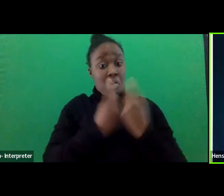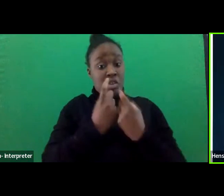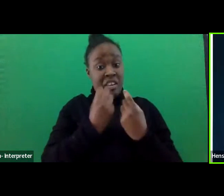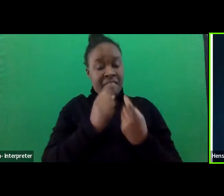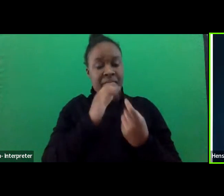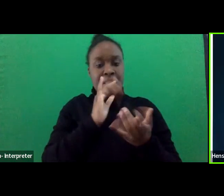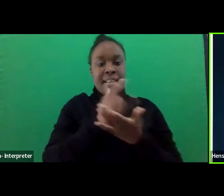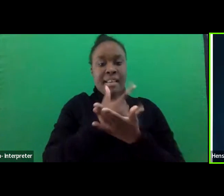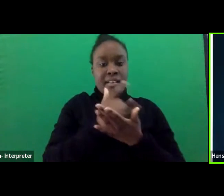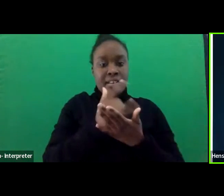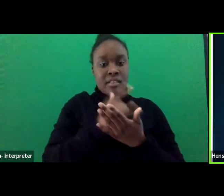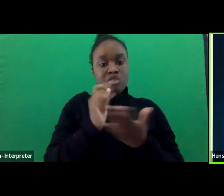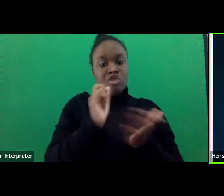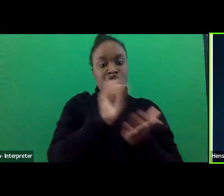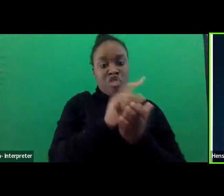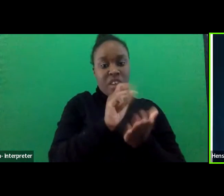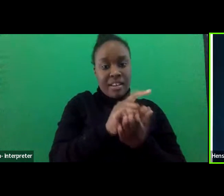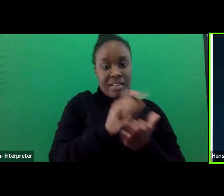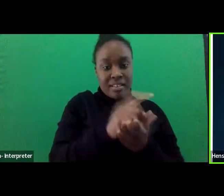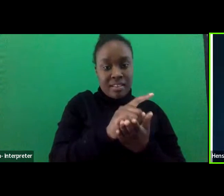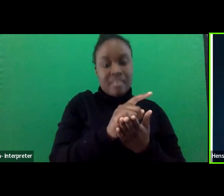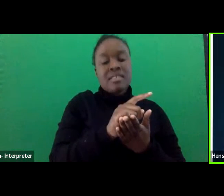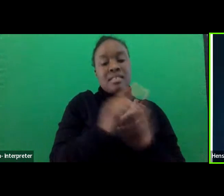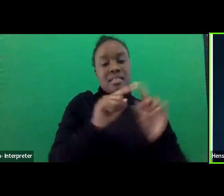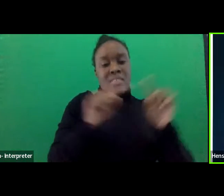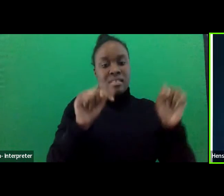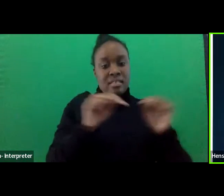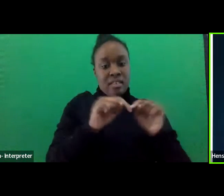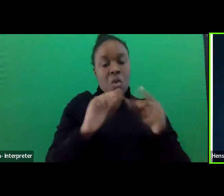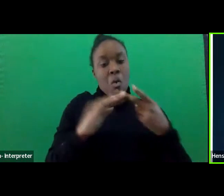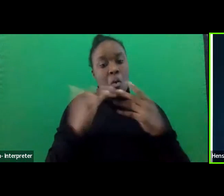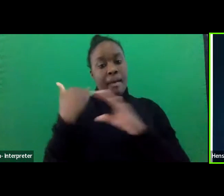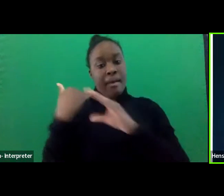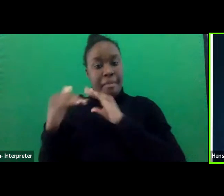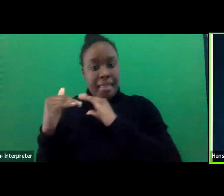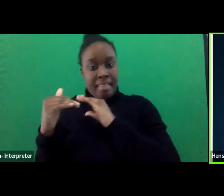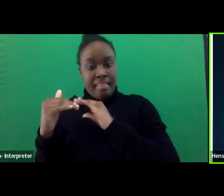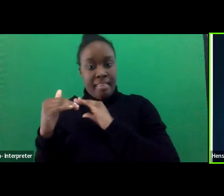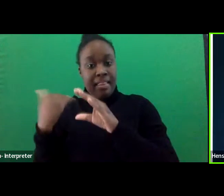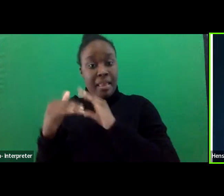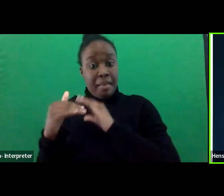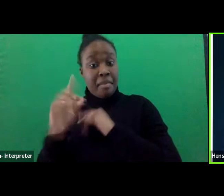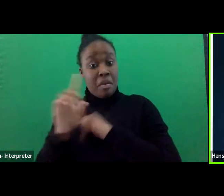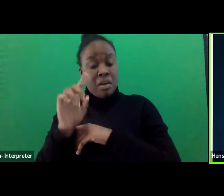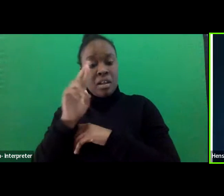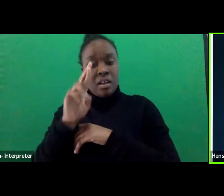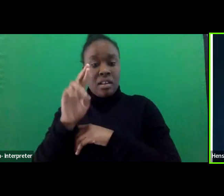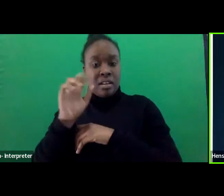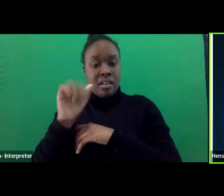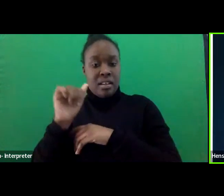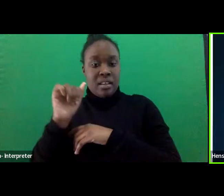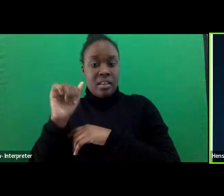webinar. You can send us through the email address, which is